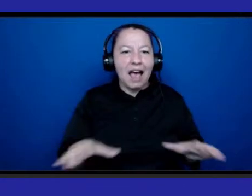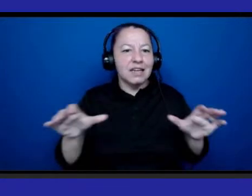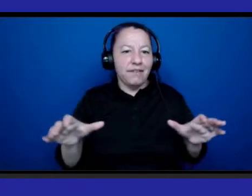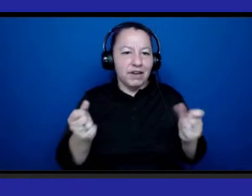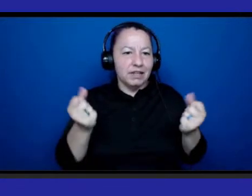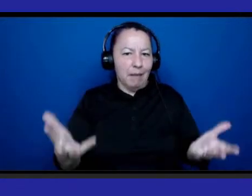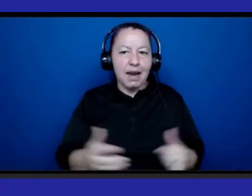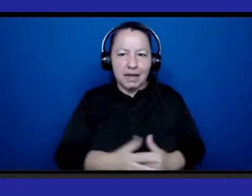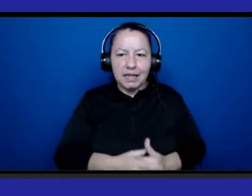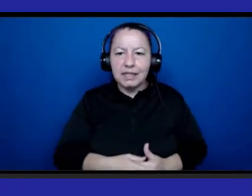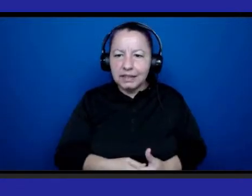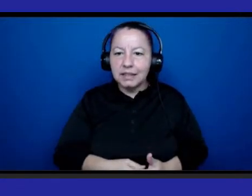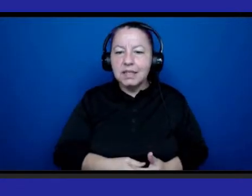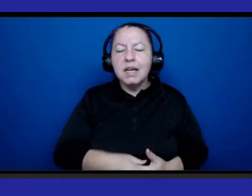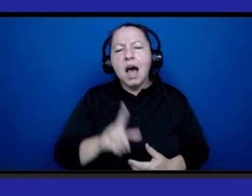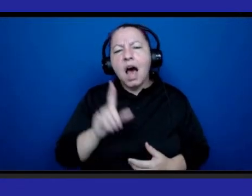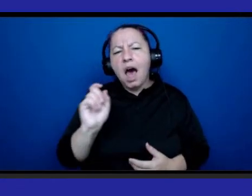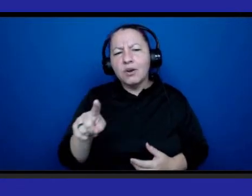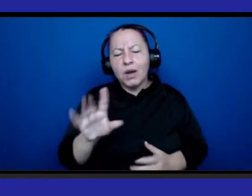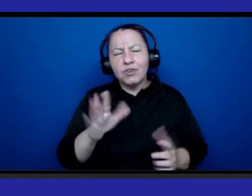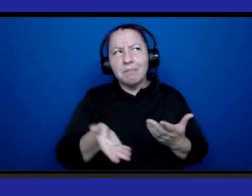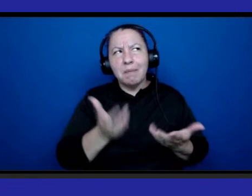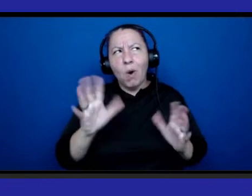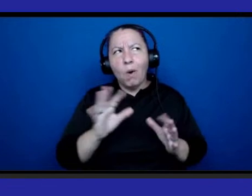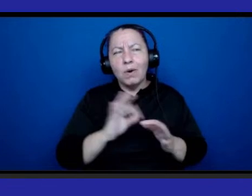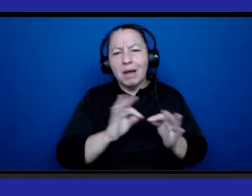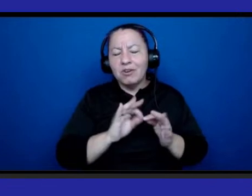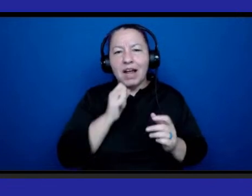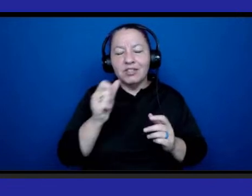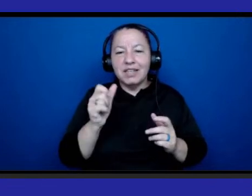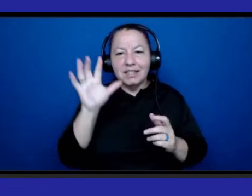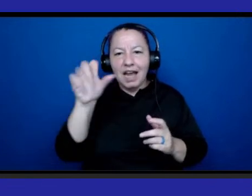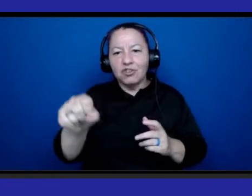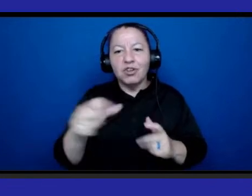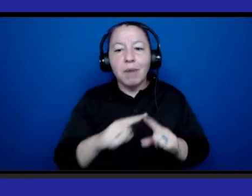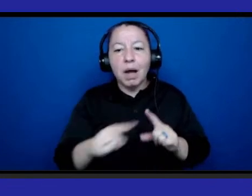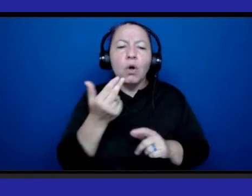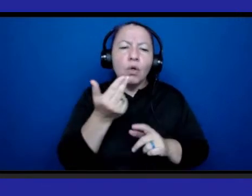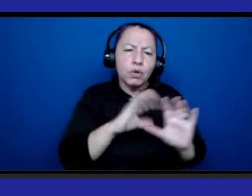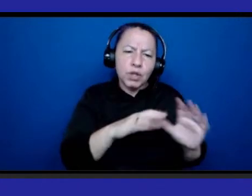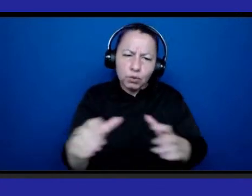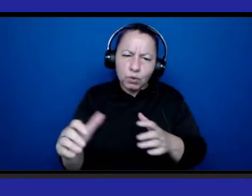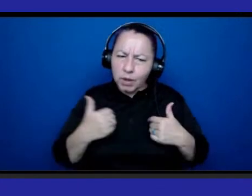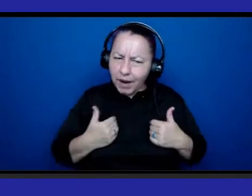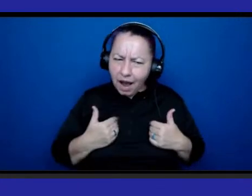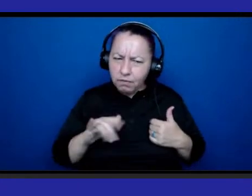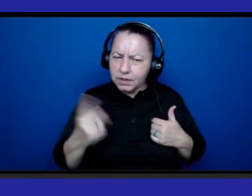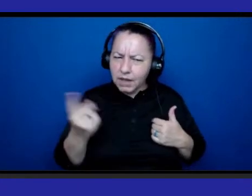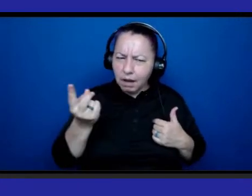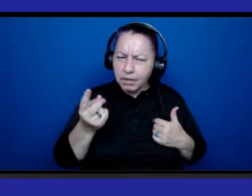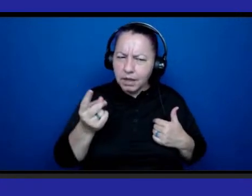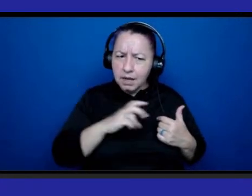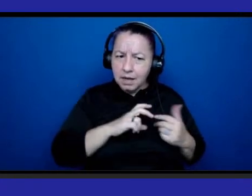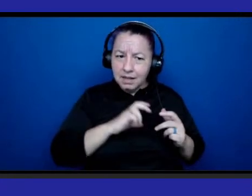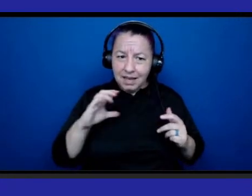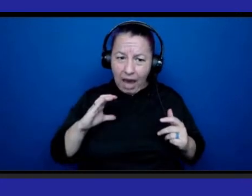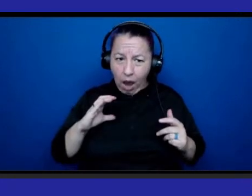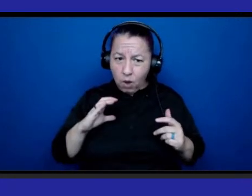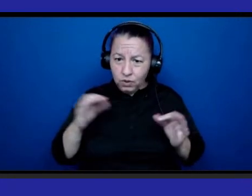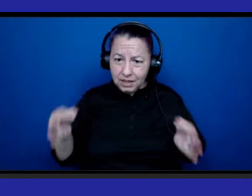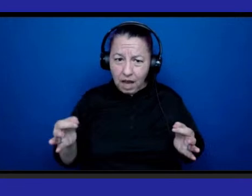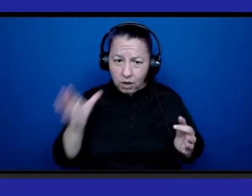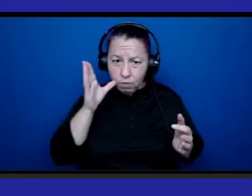had a question on, and you may have said this and I just didn't hear, the 13 groups that we have, was that something that the council decided we'd have these groups, or it